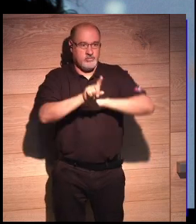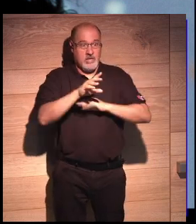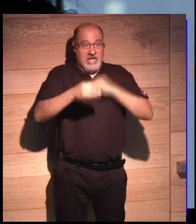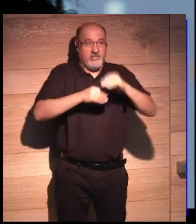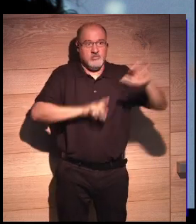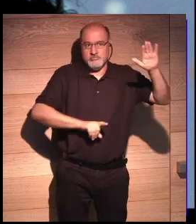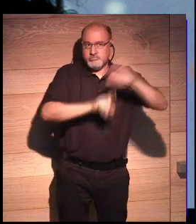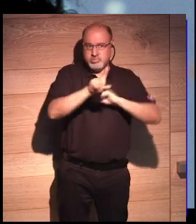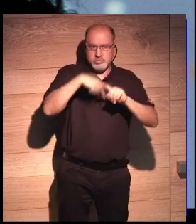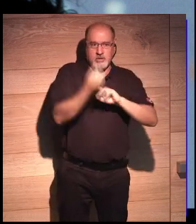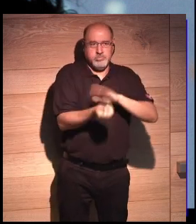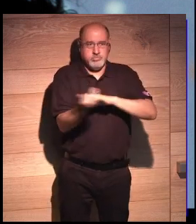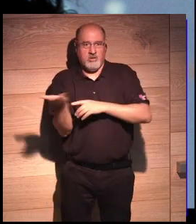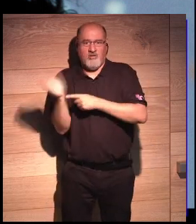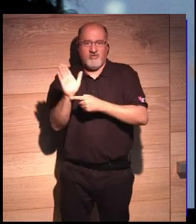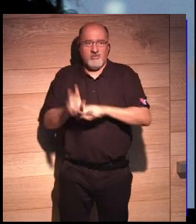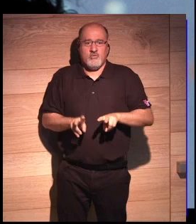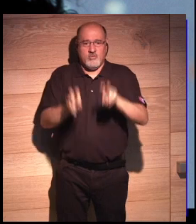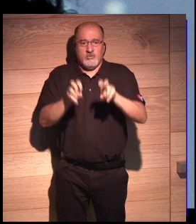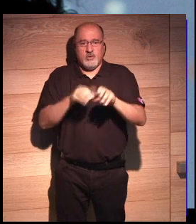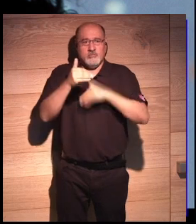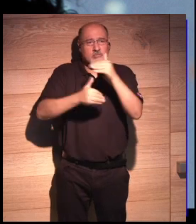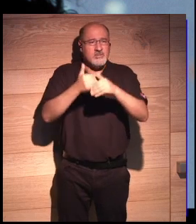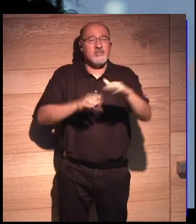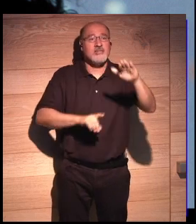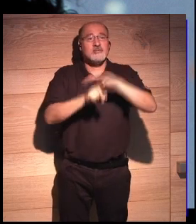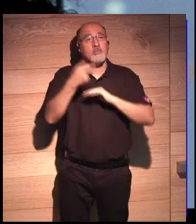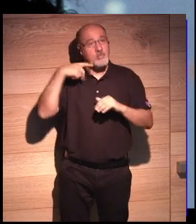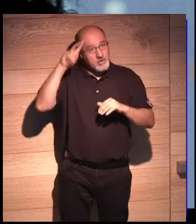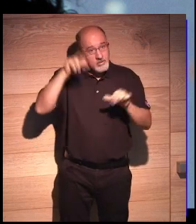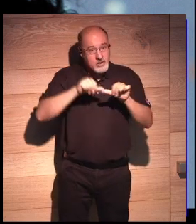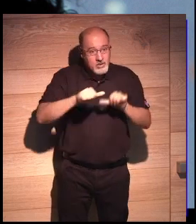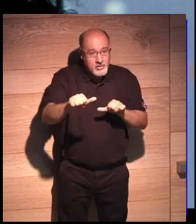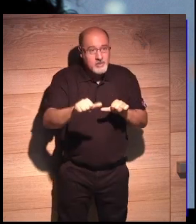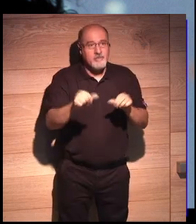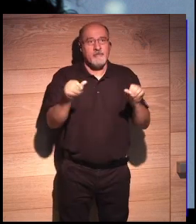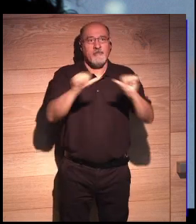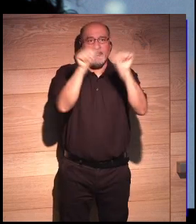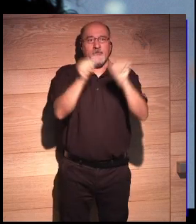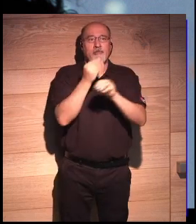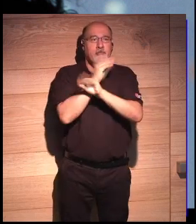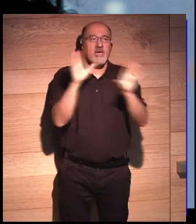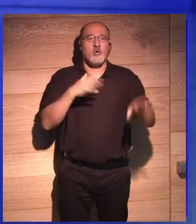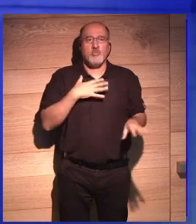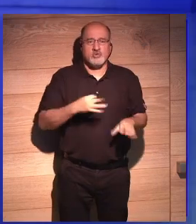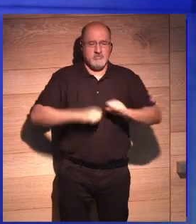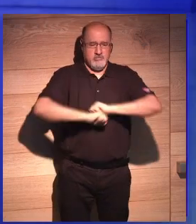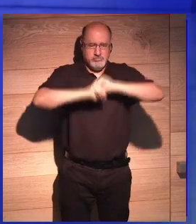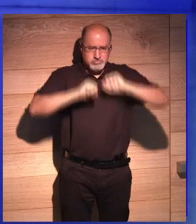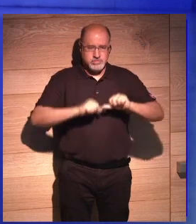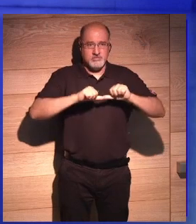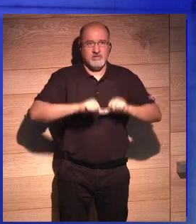on the fly evolve the experience to make it as good as possible and as robust as possible